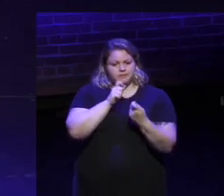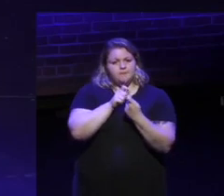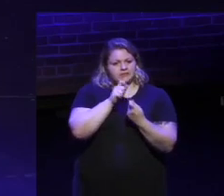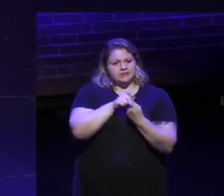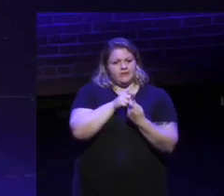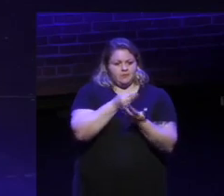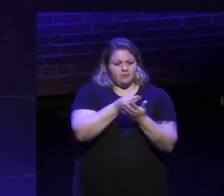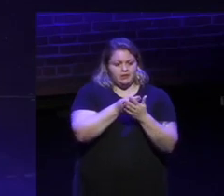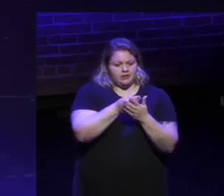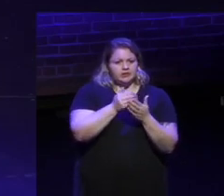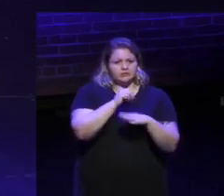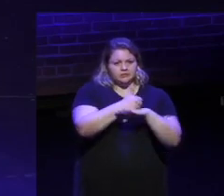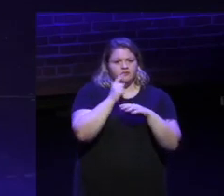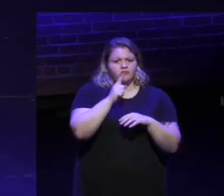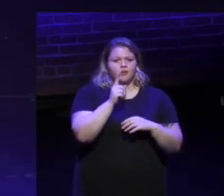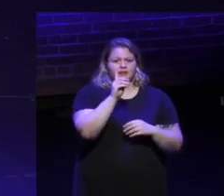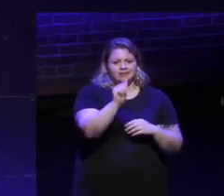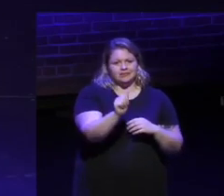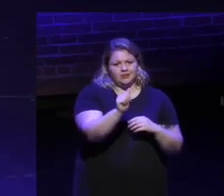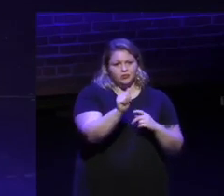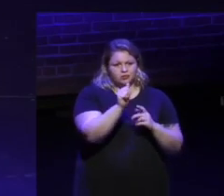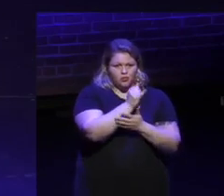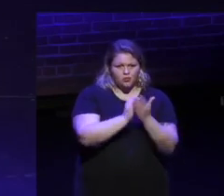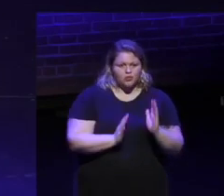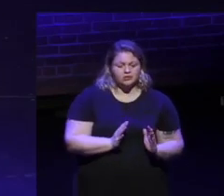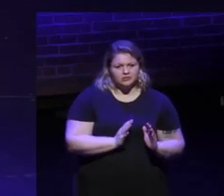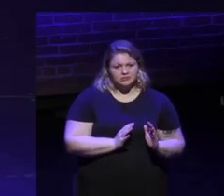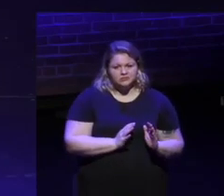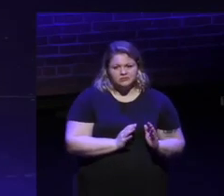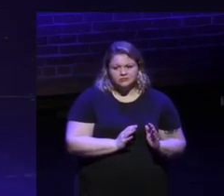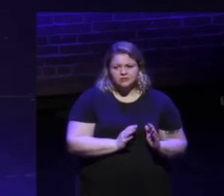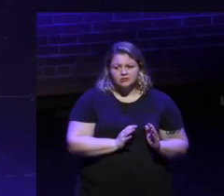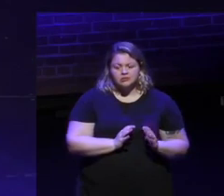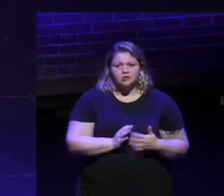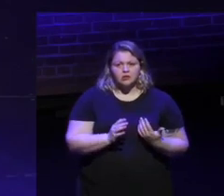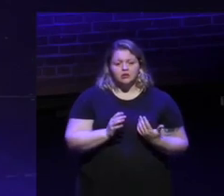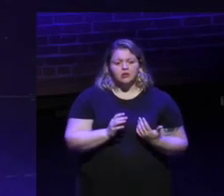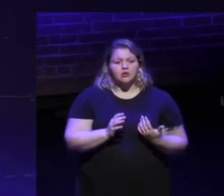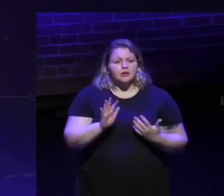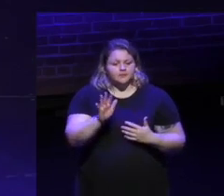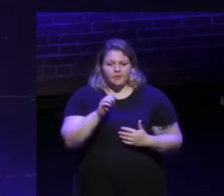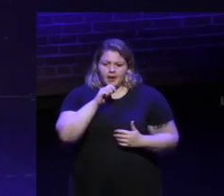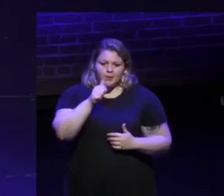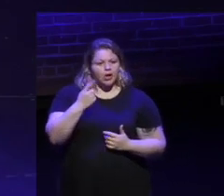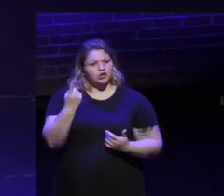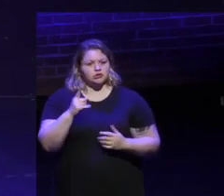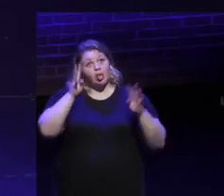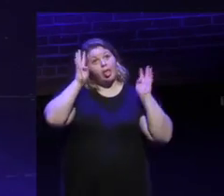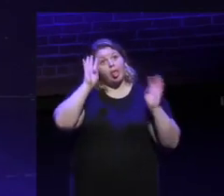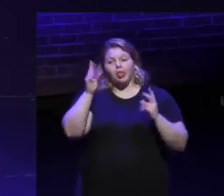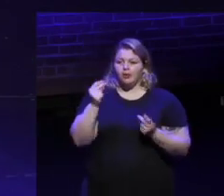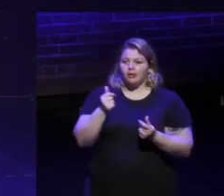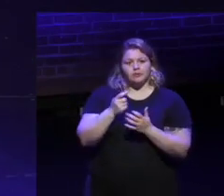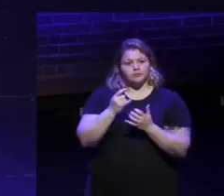organizations and programs that that feature disabled artists. Those are not off the top of my head. We really have given this some thought. I want to be